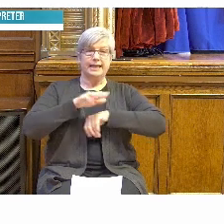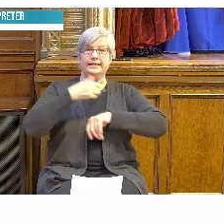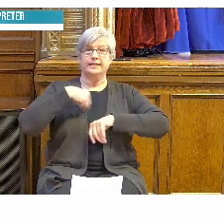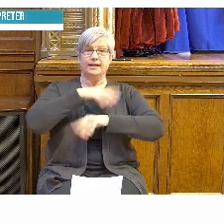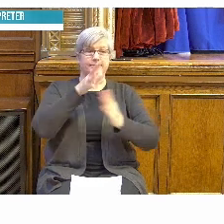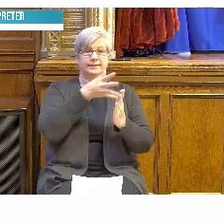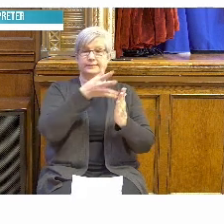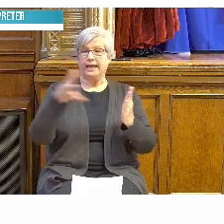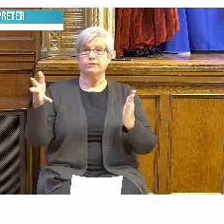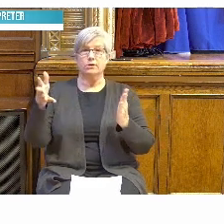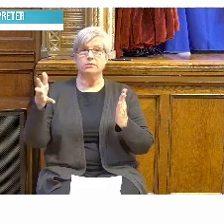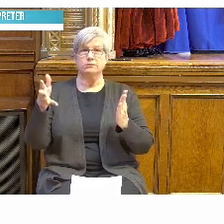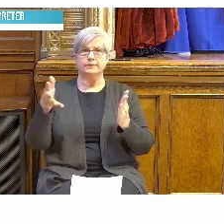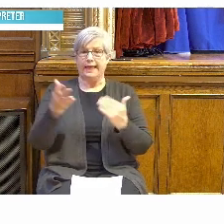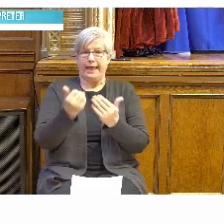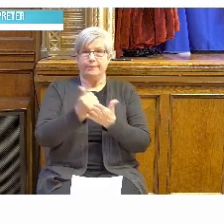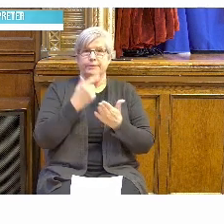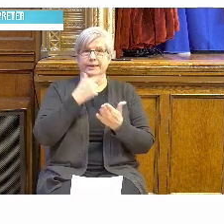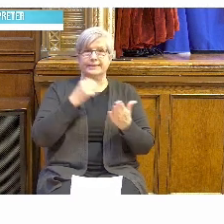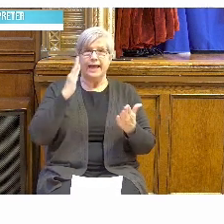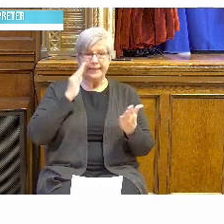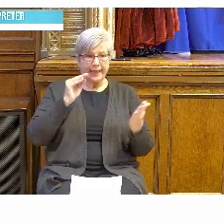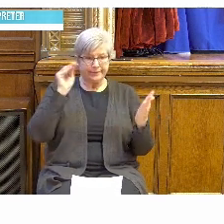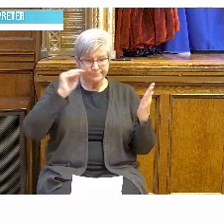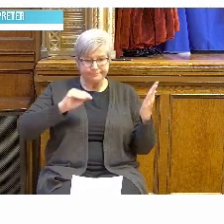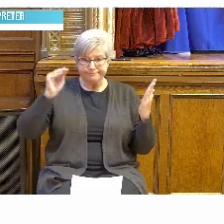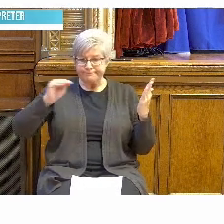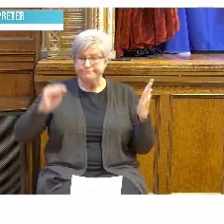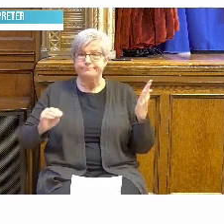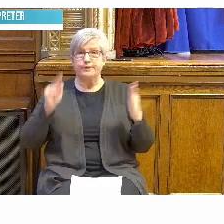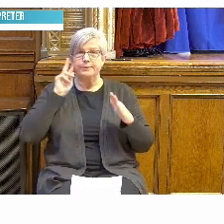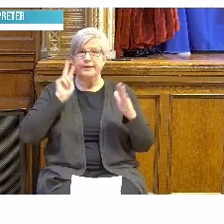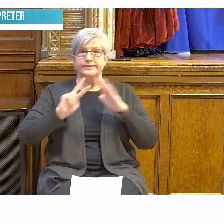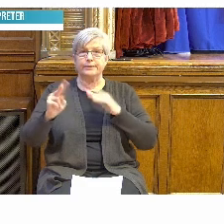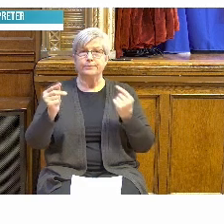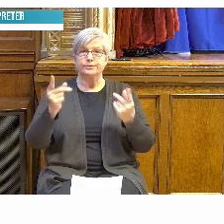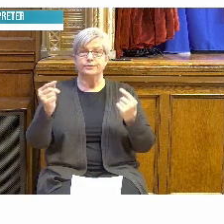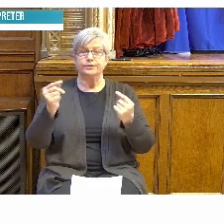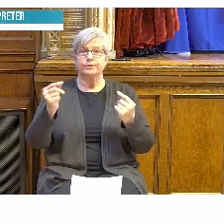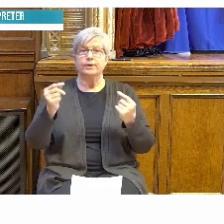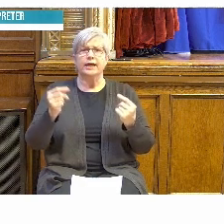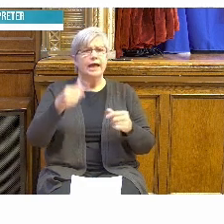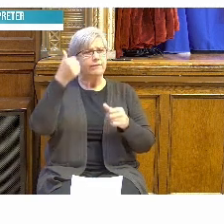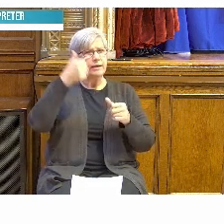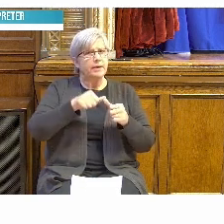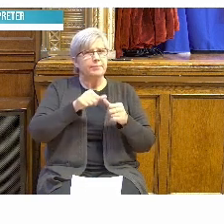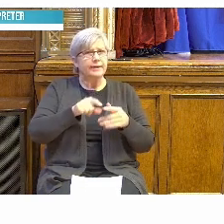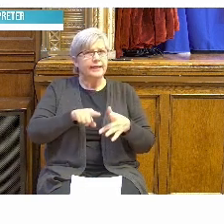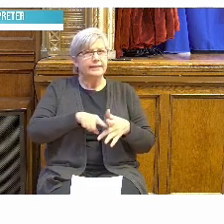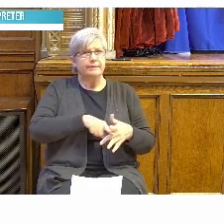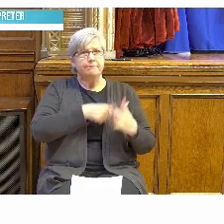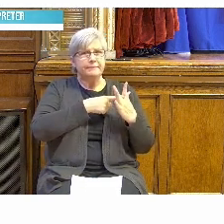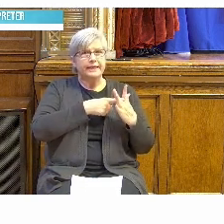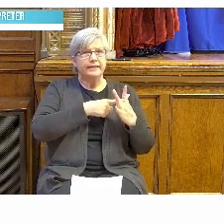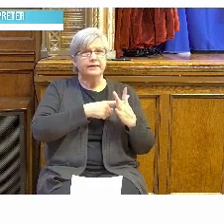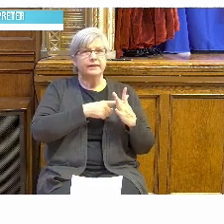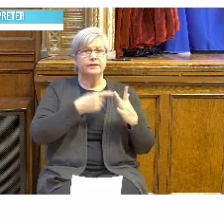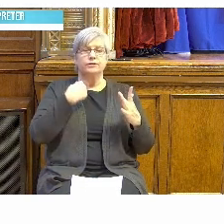on, there was a suggestion that we establish a mutually agreeable time